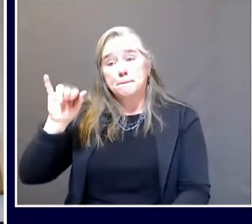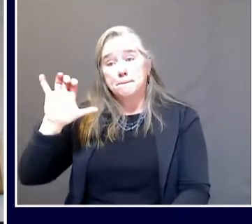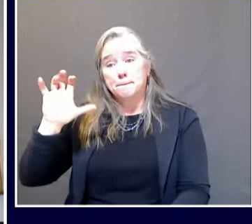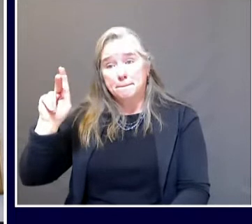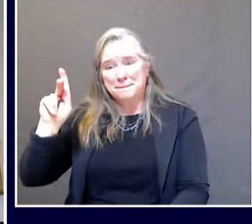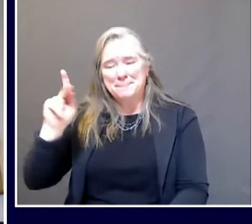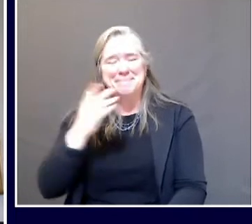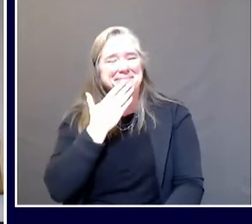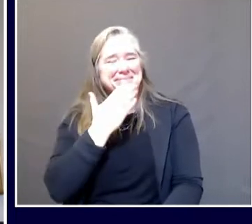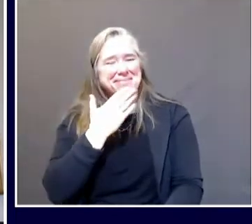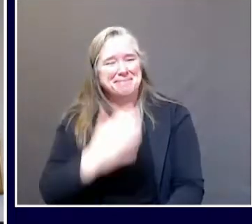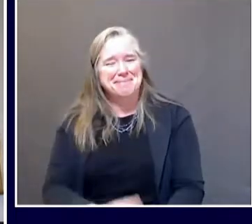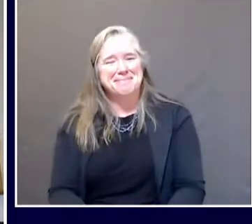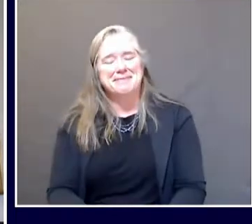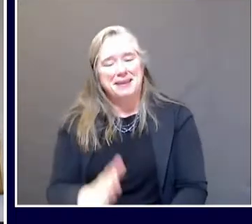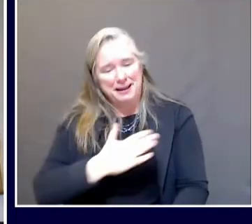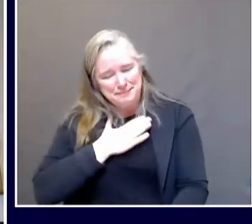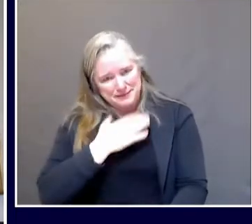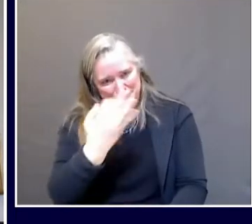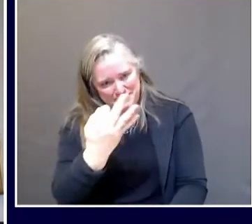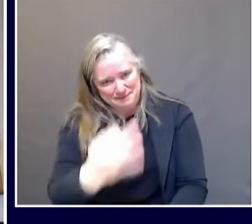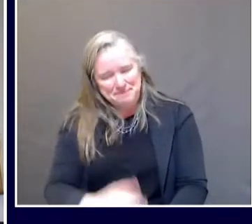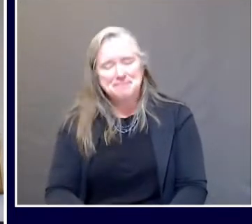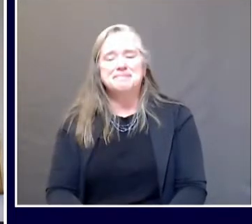Thank you very much, and happy Friday.